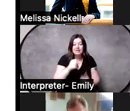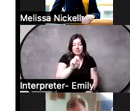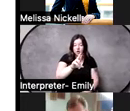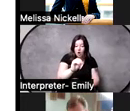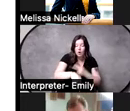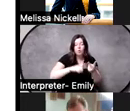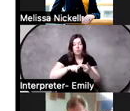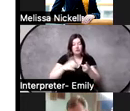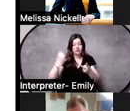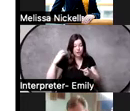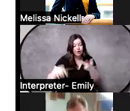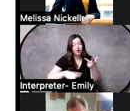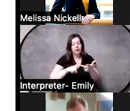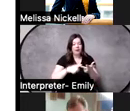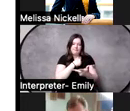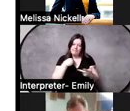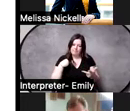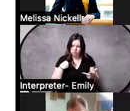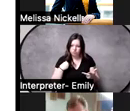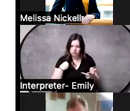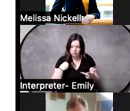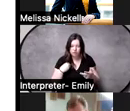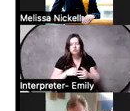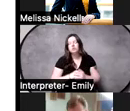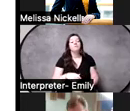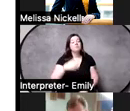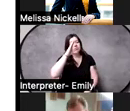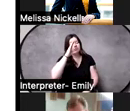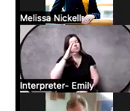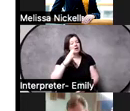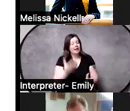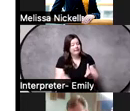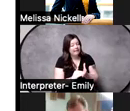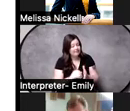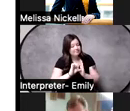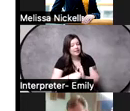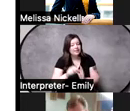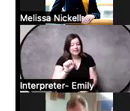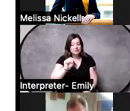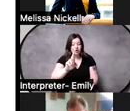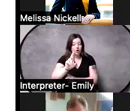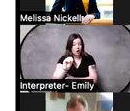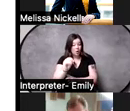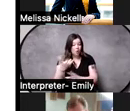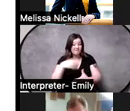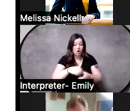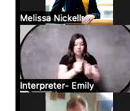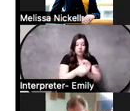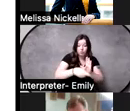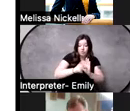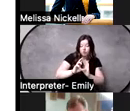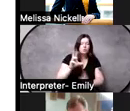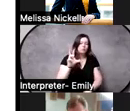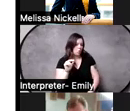study section. And again, the SRO is not involved with the review process itself. It's the committee will do the actual